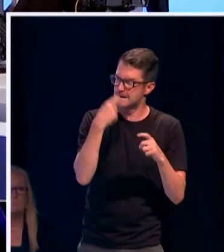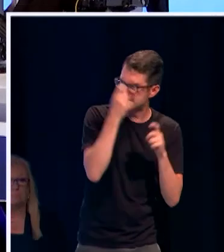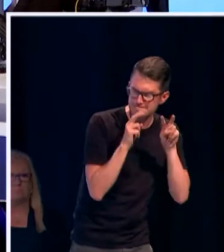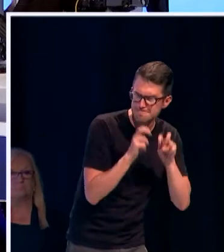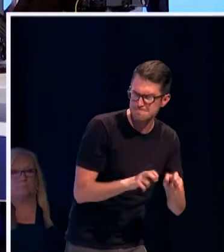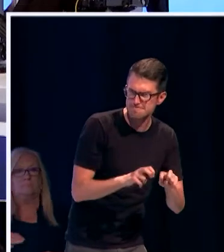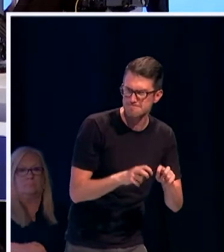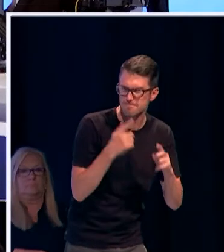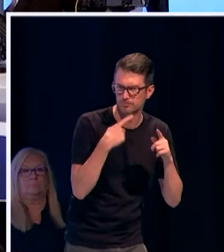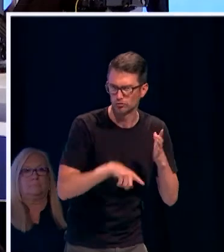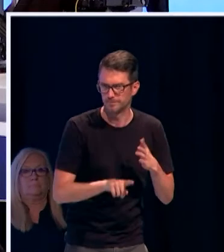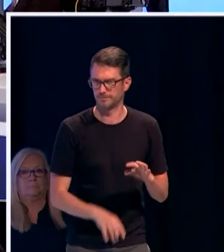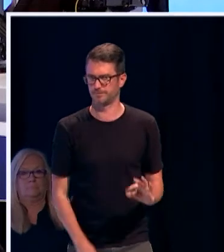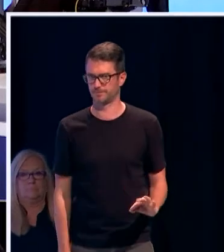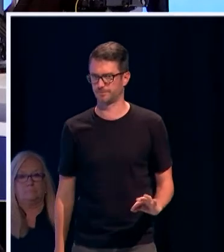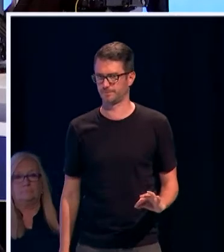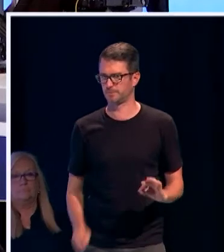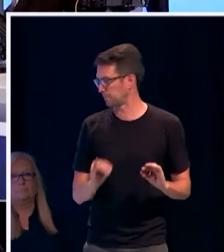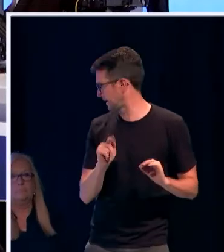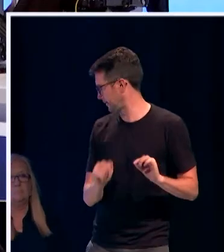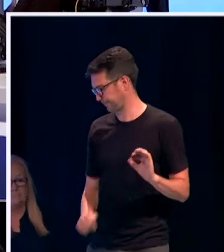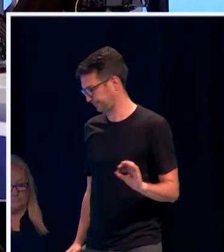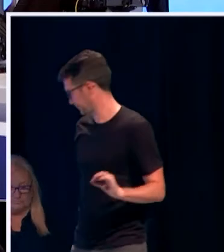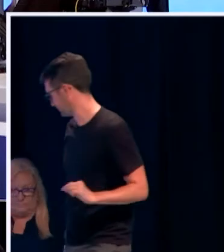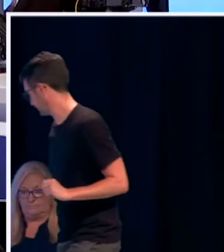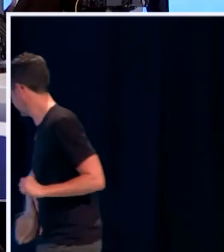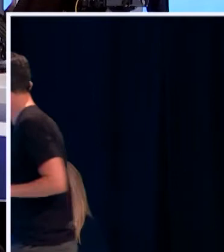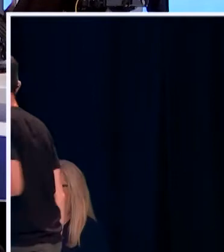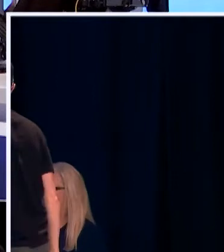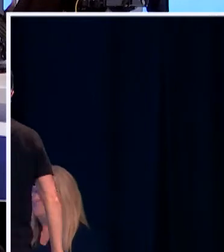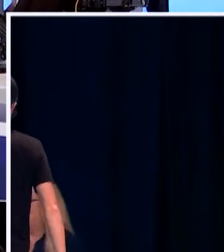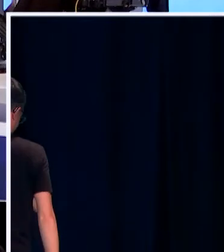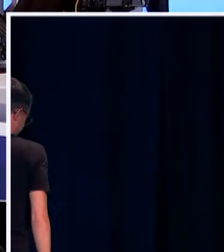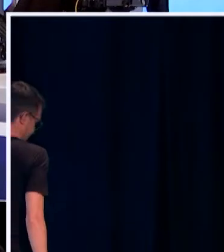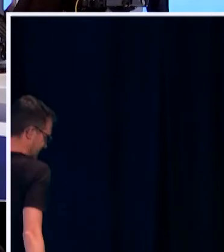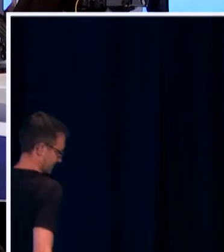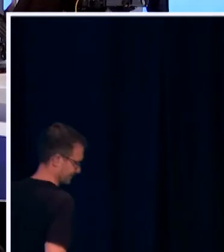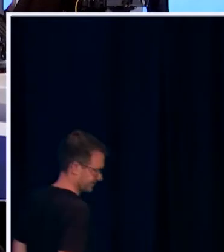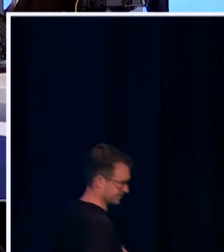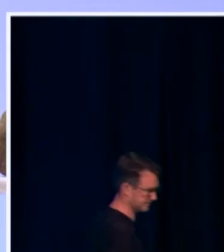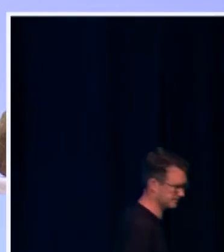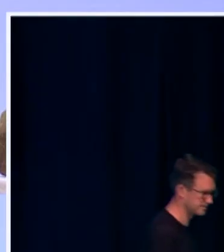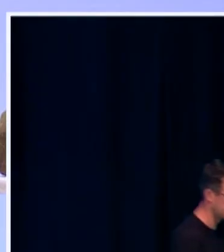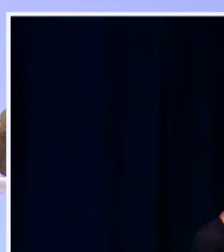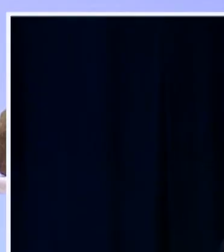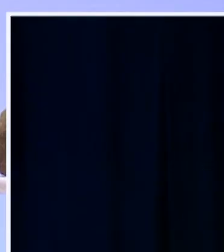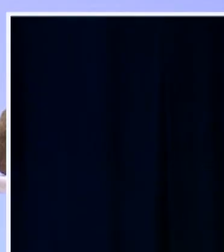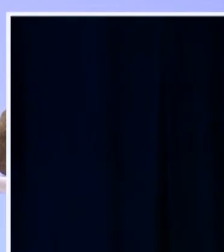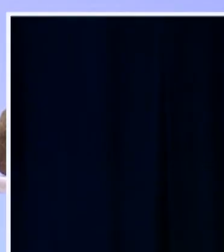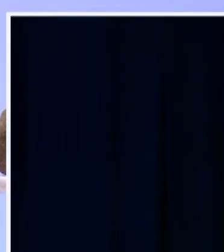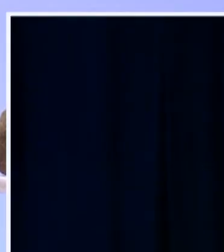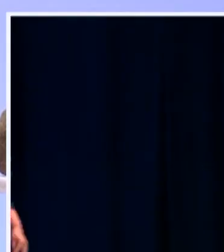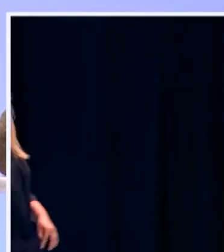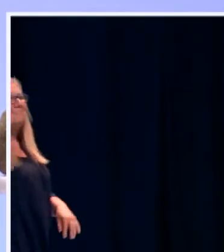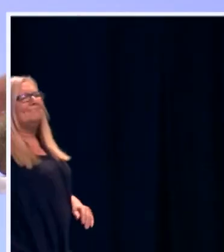Mika, can you tell us the story about the little stuffed animal on the table next to you? Thank you. I was wondering if anybody was